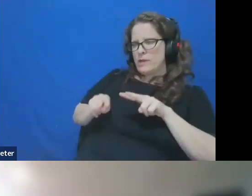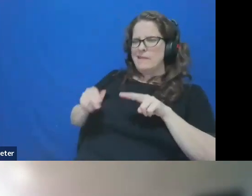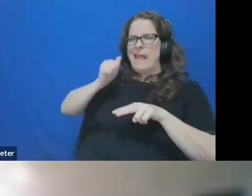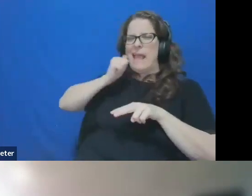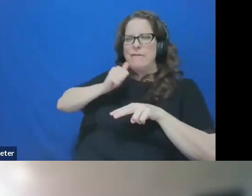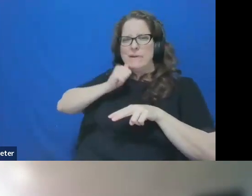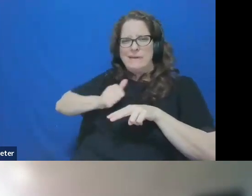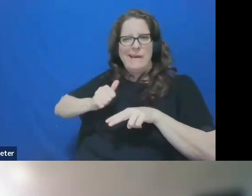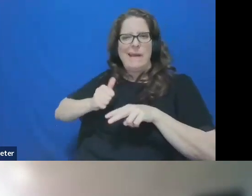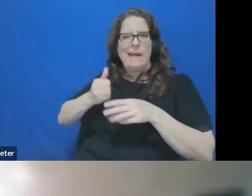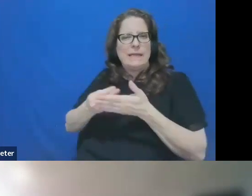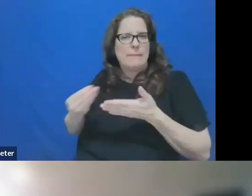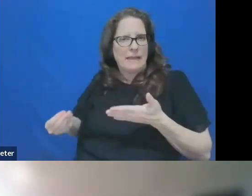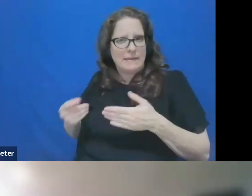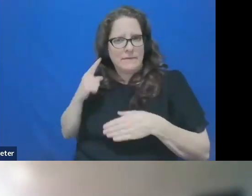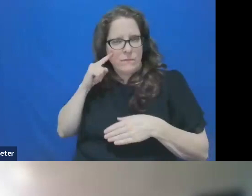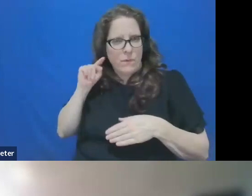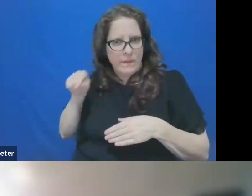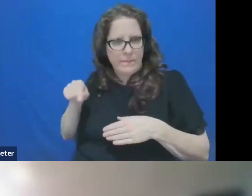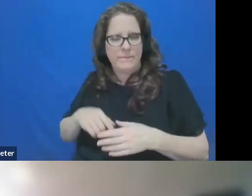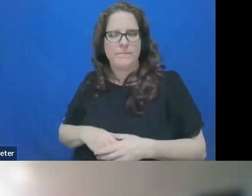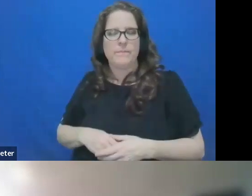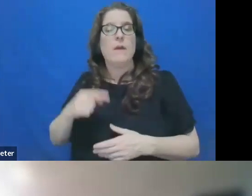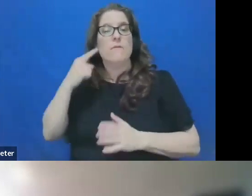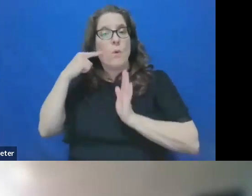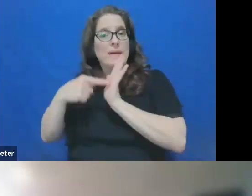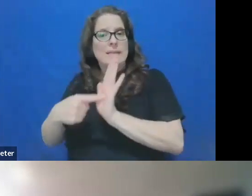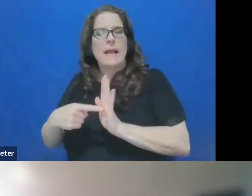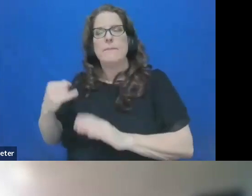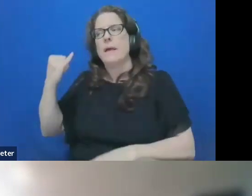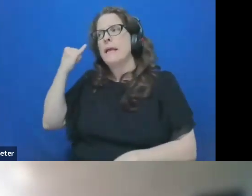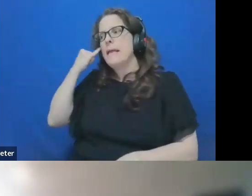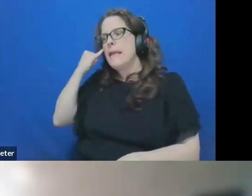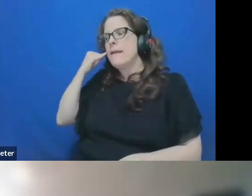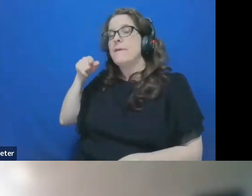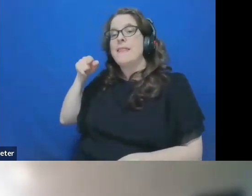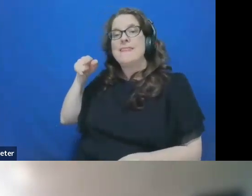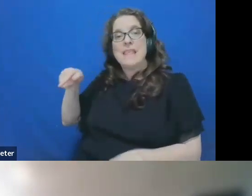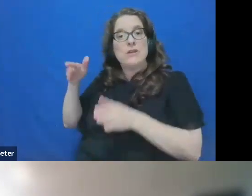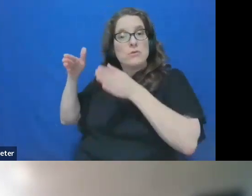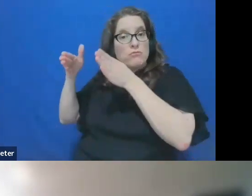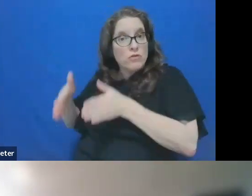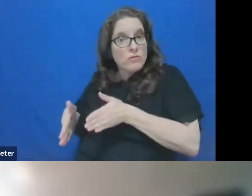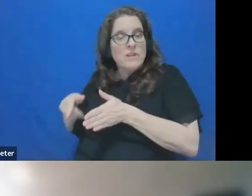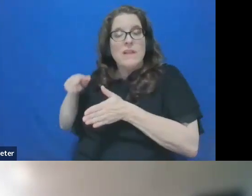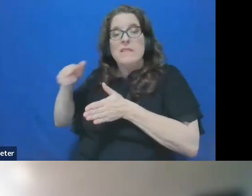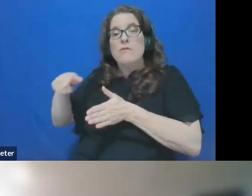They say, for example, if the individual's need and associated expenses change frequently.